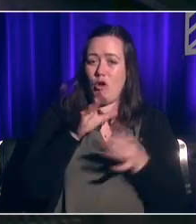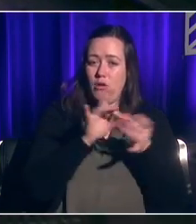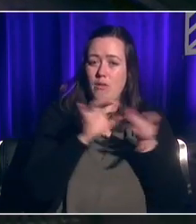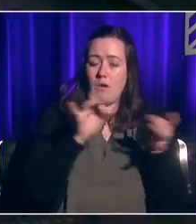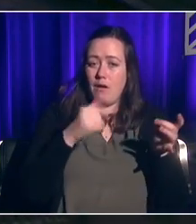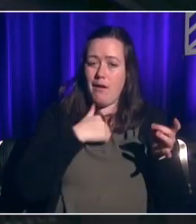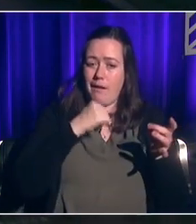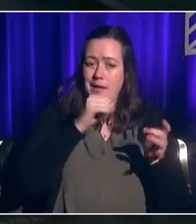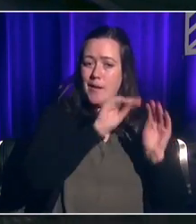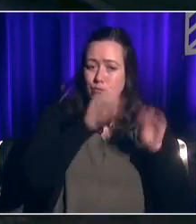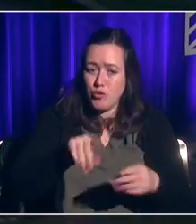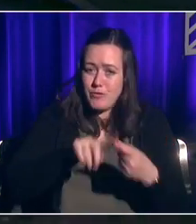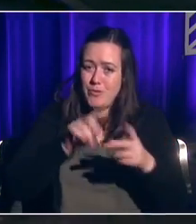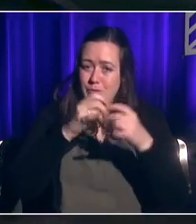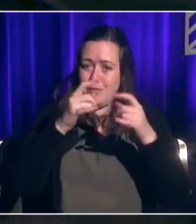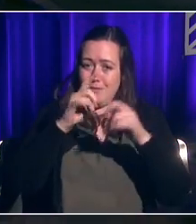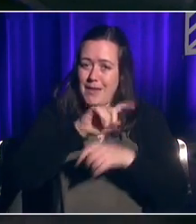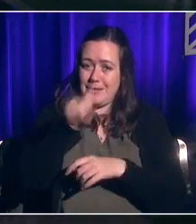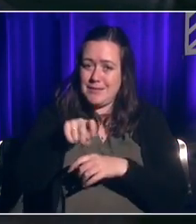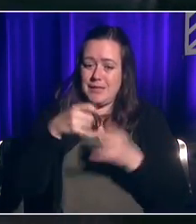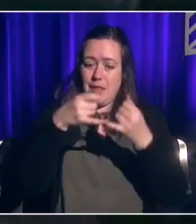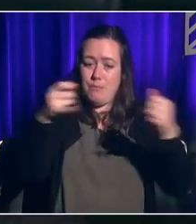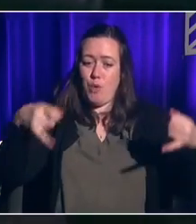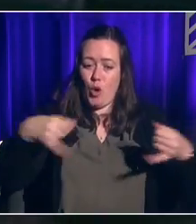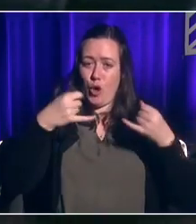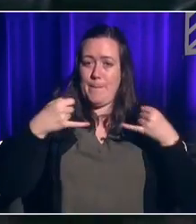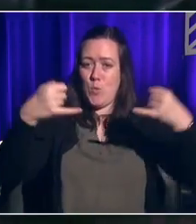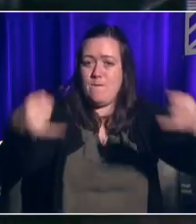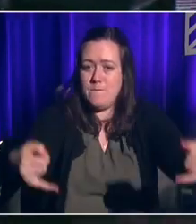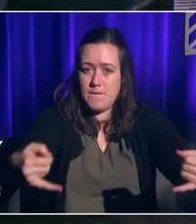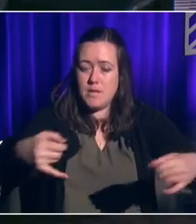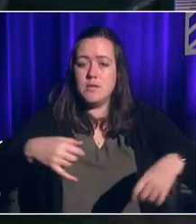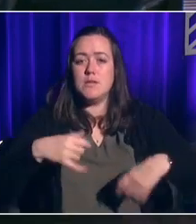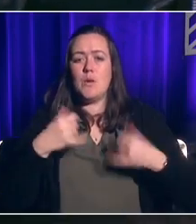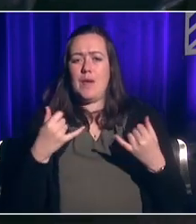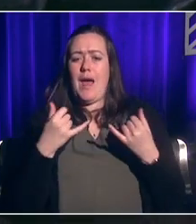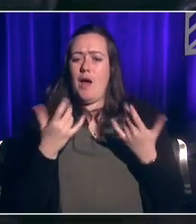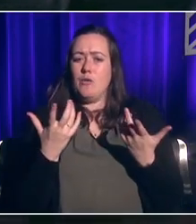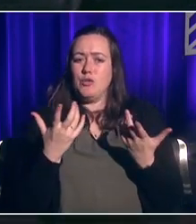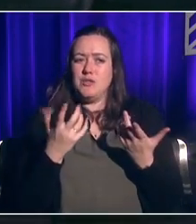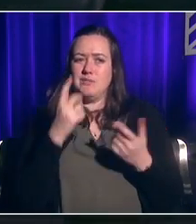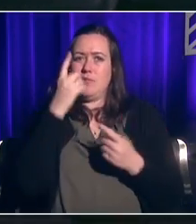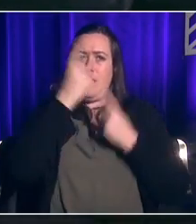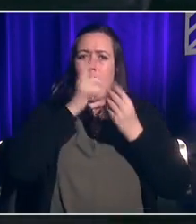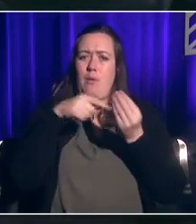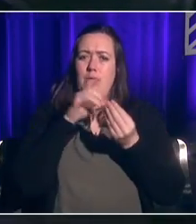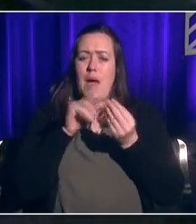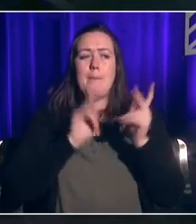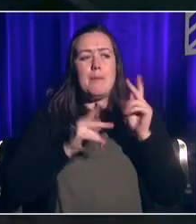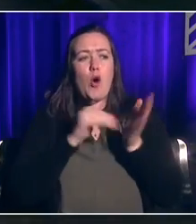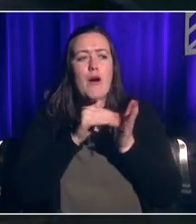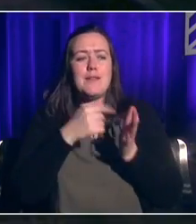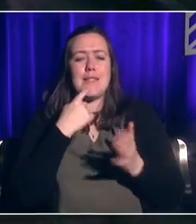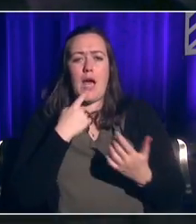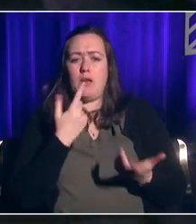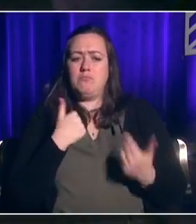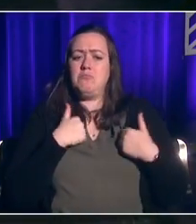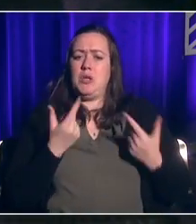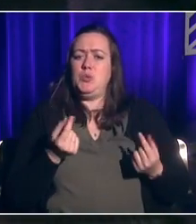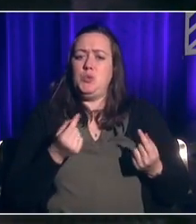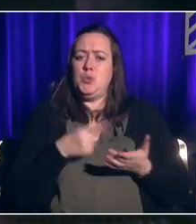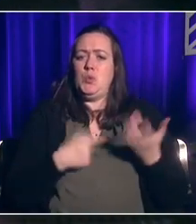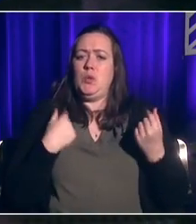need strength. We need conversations. And in this moment, people keep wringing their hands and asking, what is it that I can do? What is it that I can